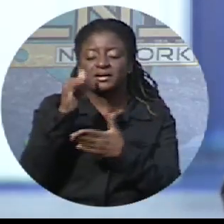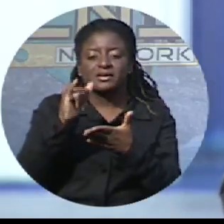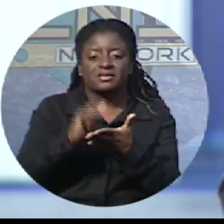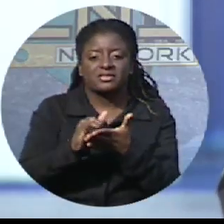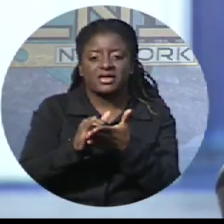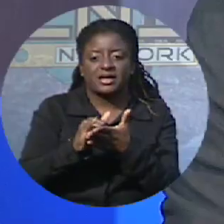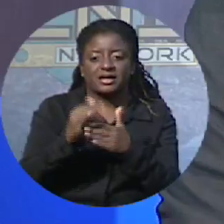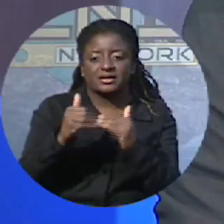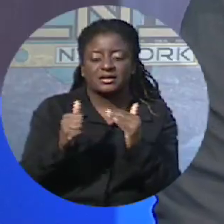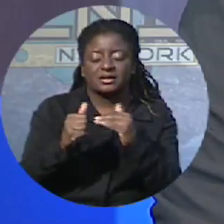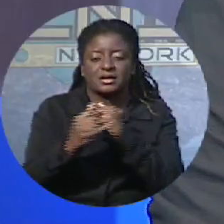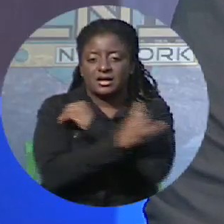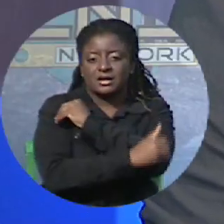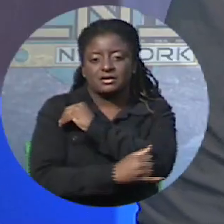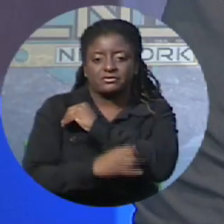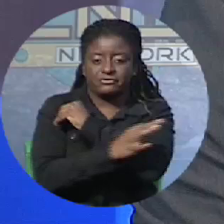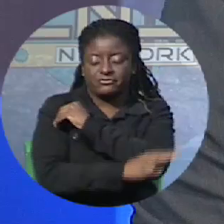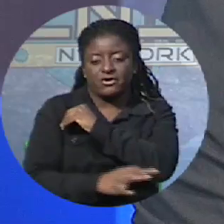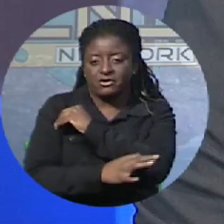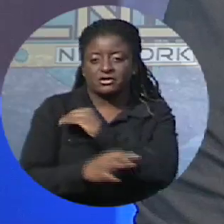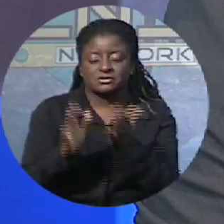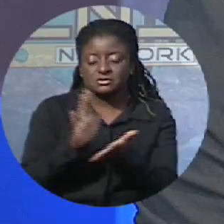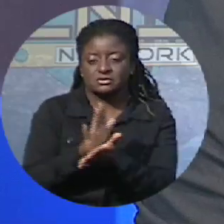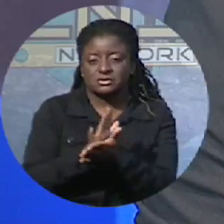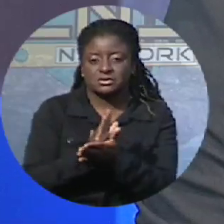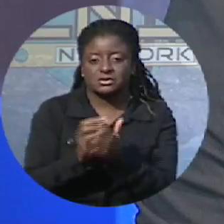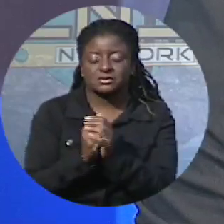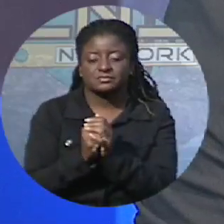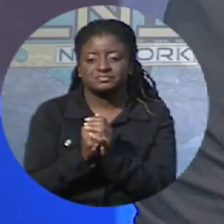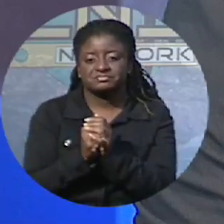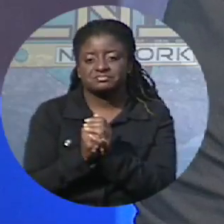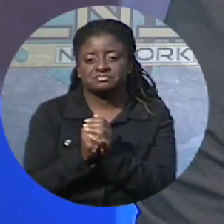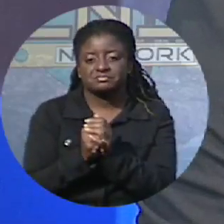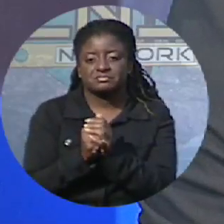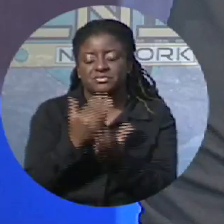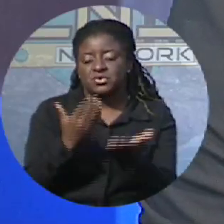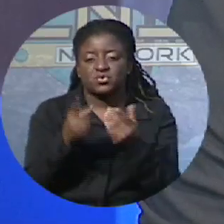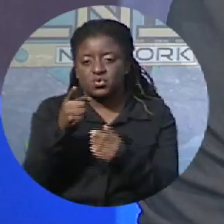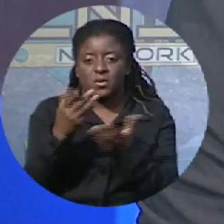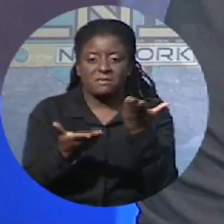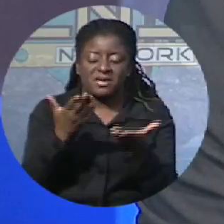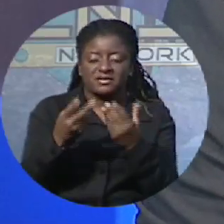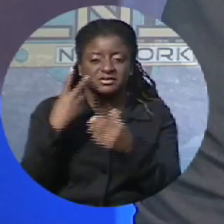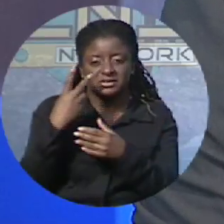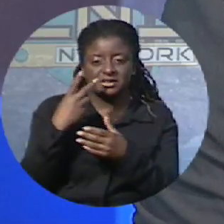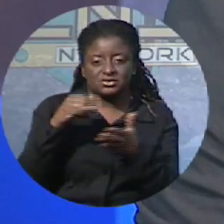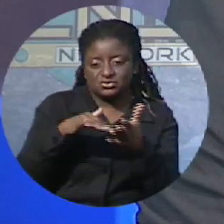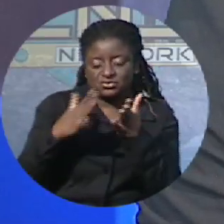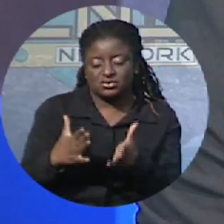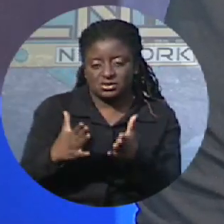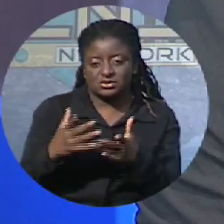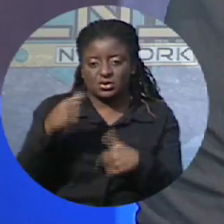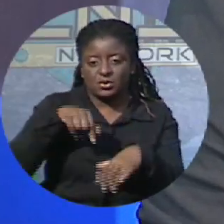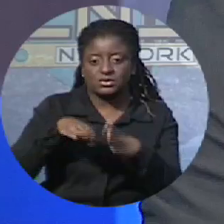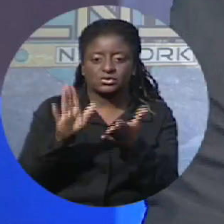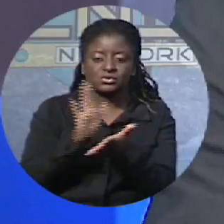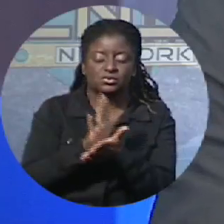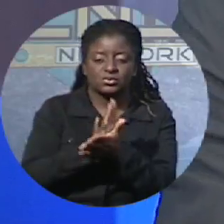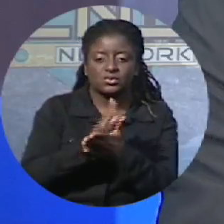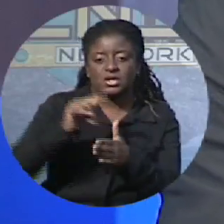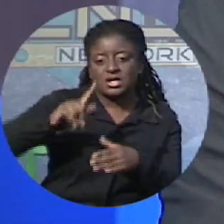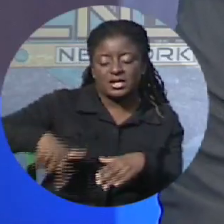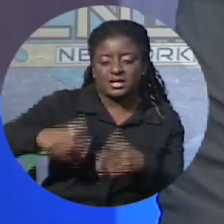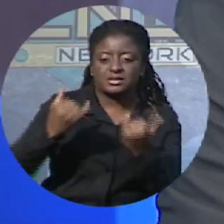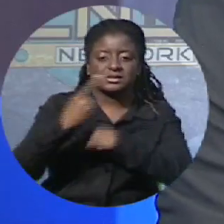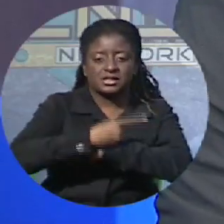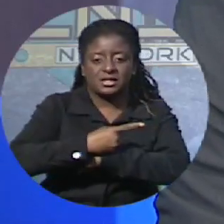abroad. Well, I'm sure one time or another you may have seen students strolling into school late, and today the tardiness of students